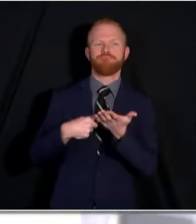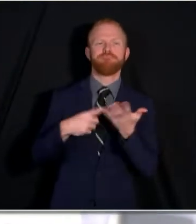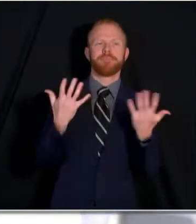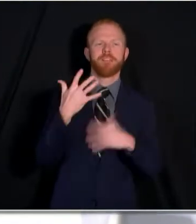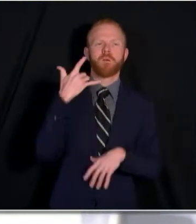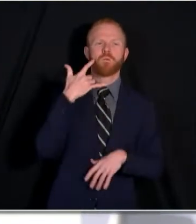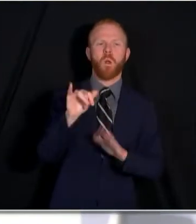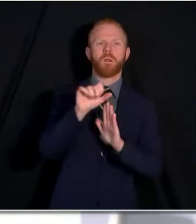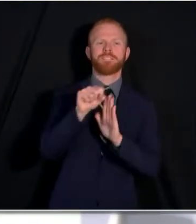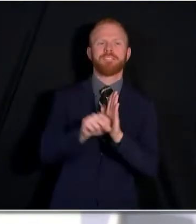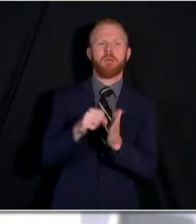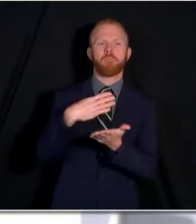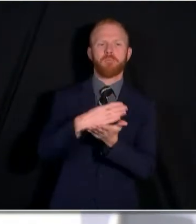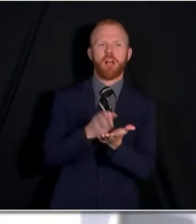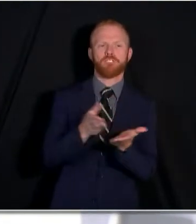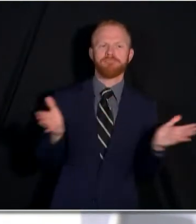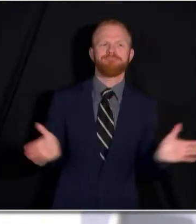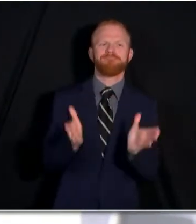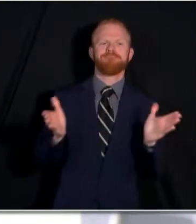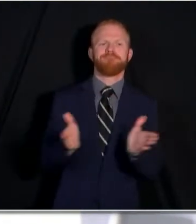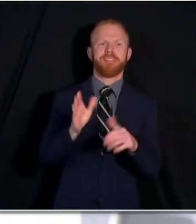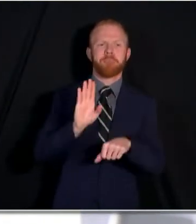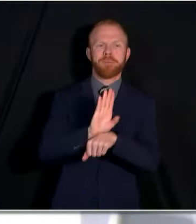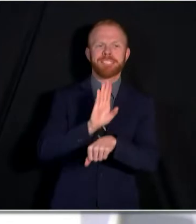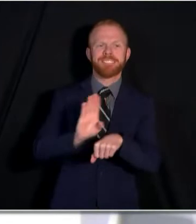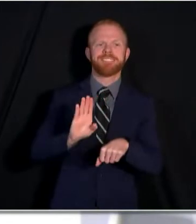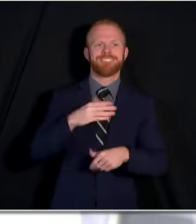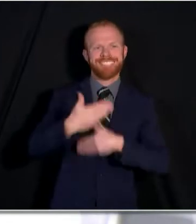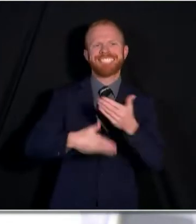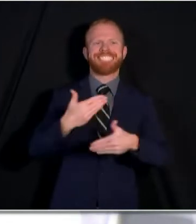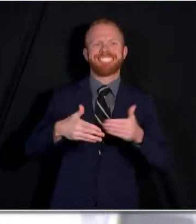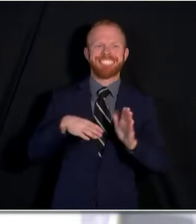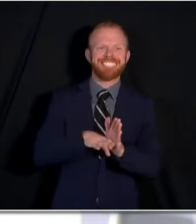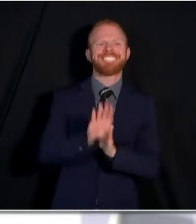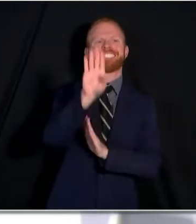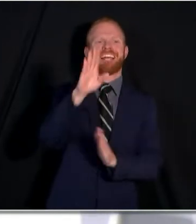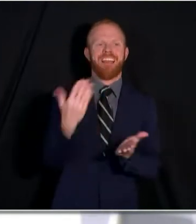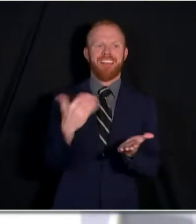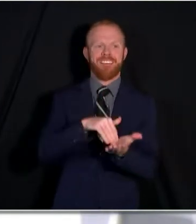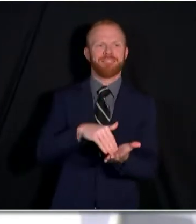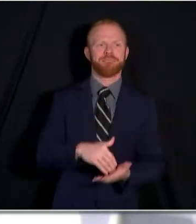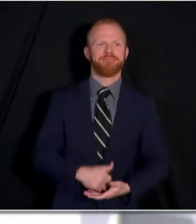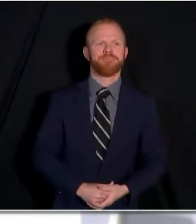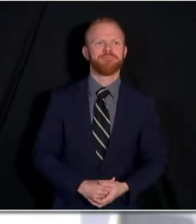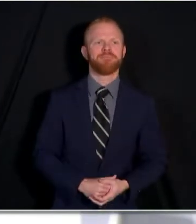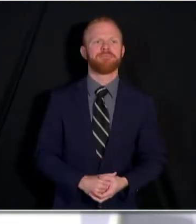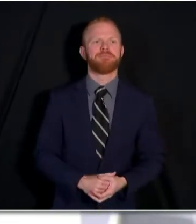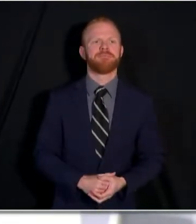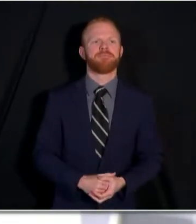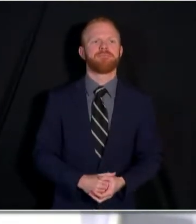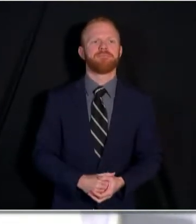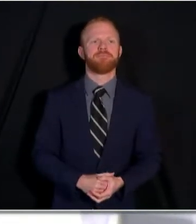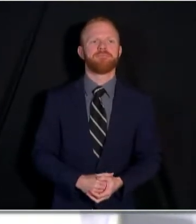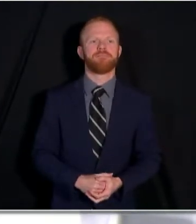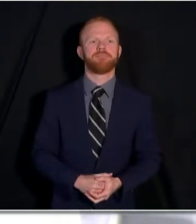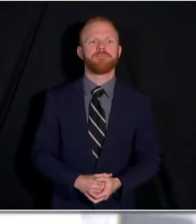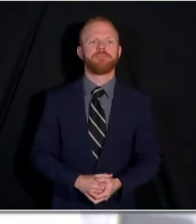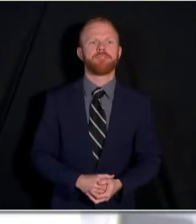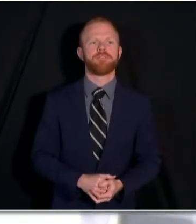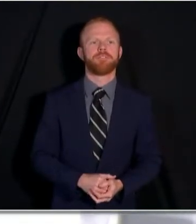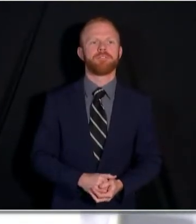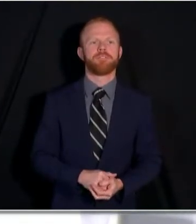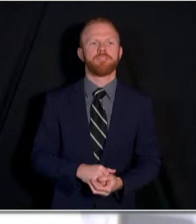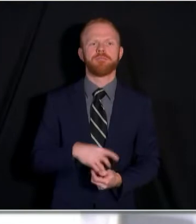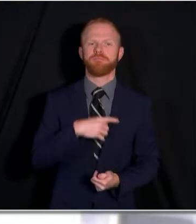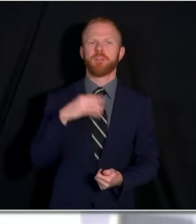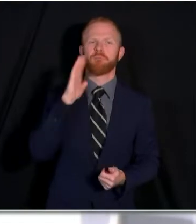of Californians. We're making progress in terms of advancing that collaborative spirit. On schools, we still have more work to do,